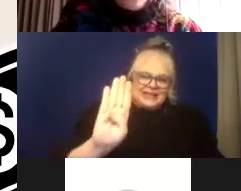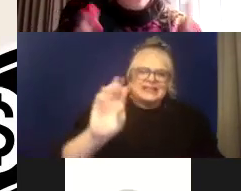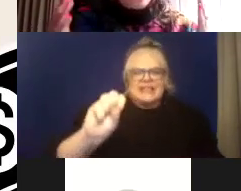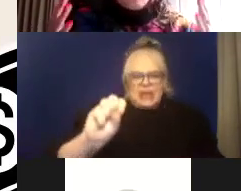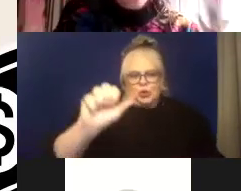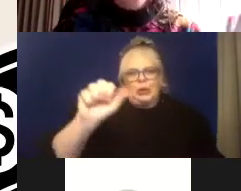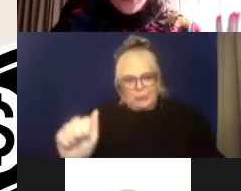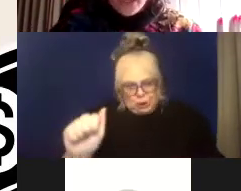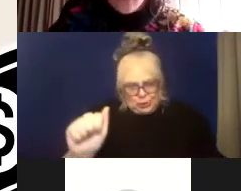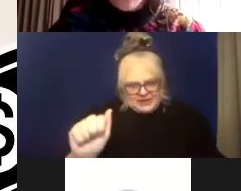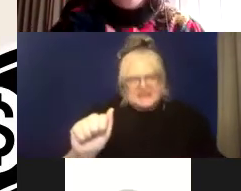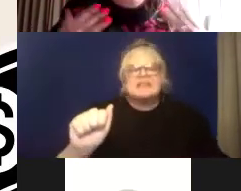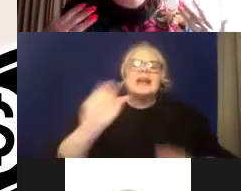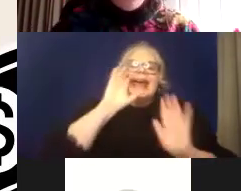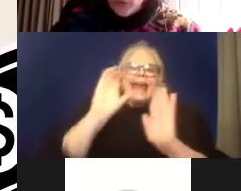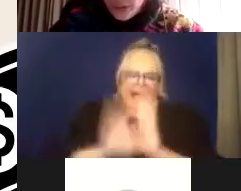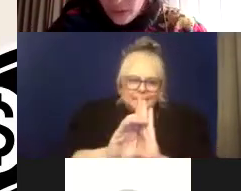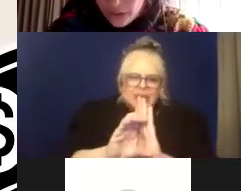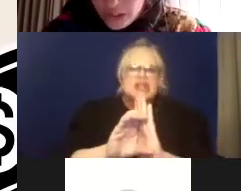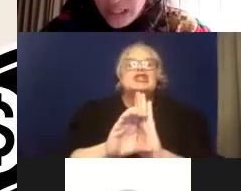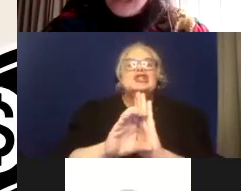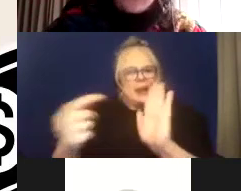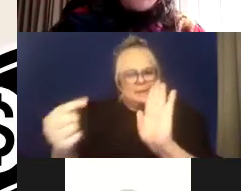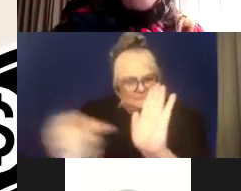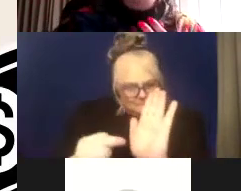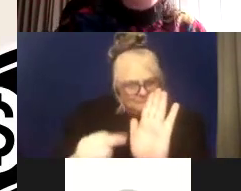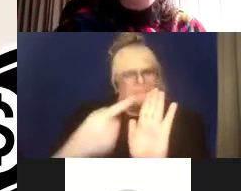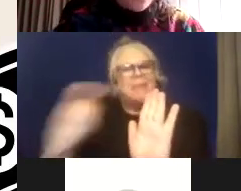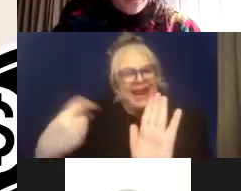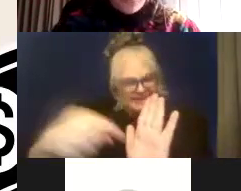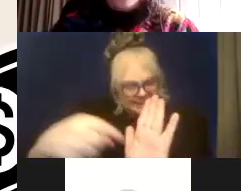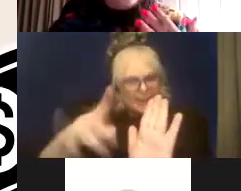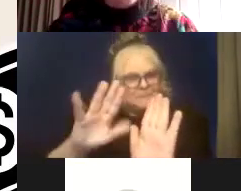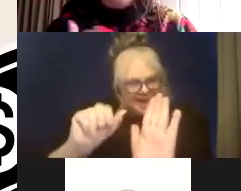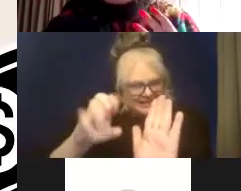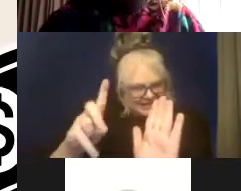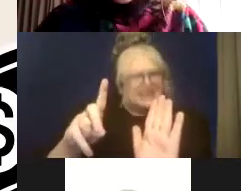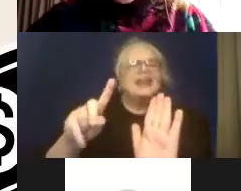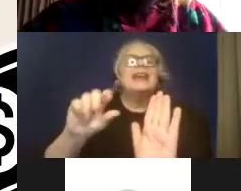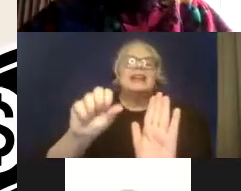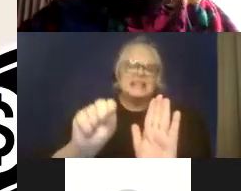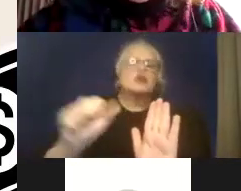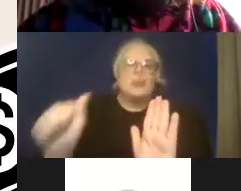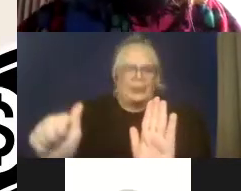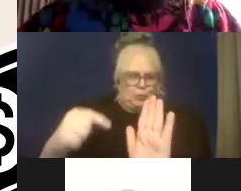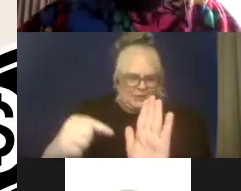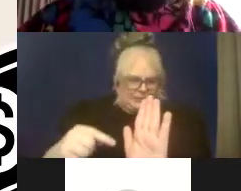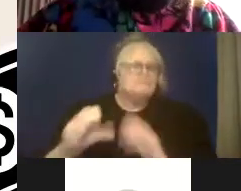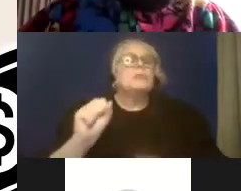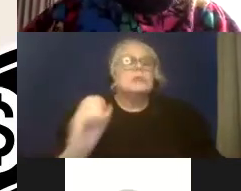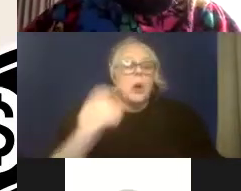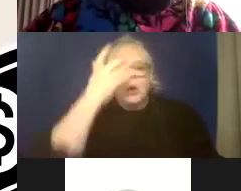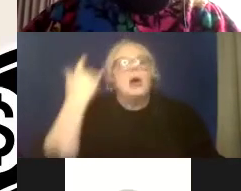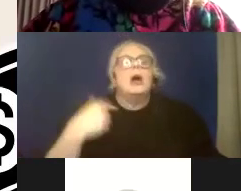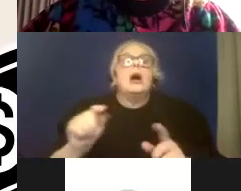and really that youth in general and people in general understand that you should not pay or otherwise comply with threats from someone that